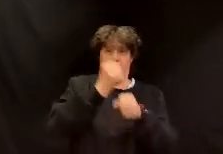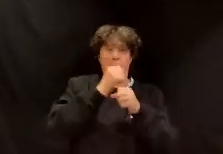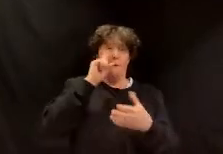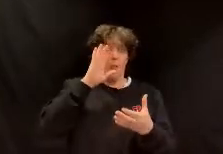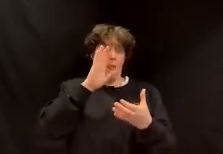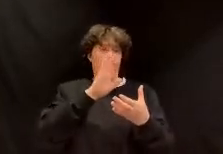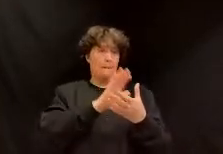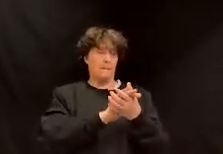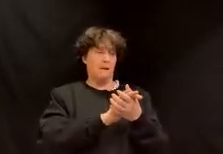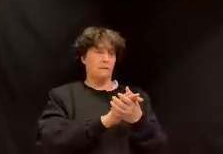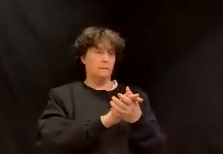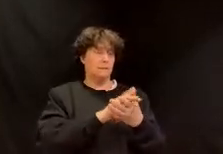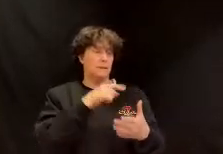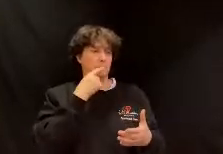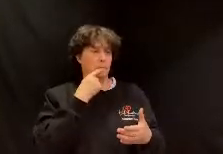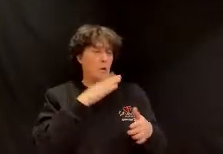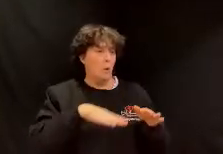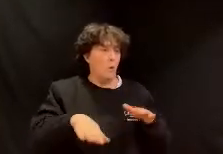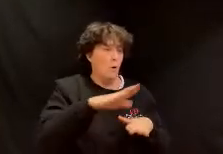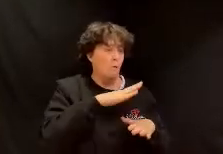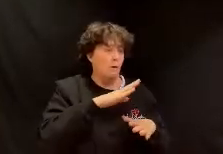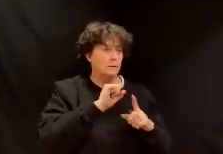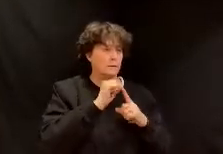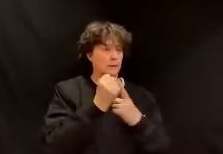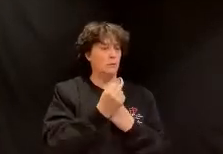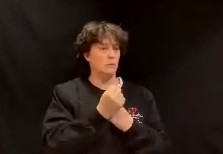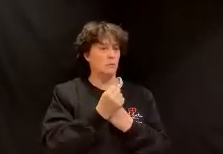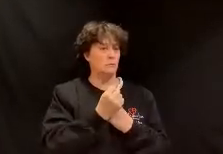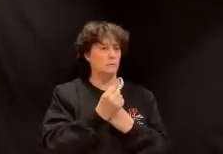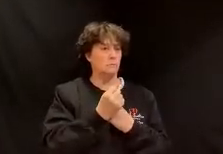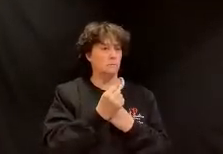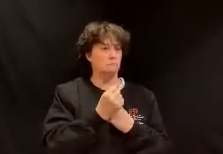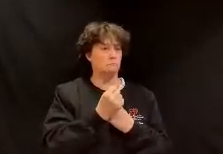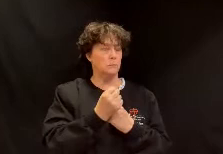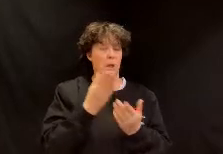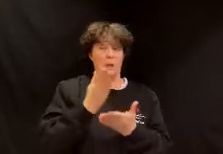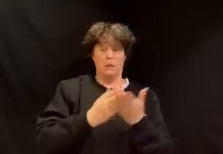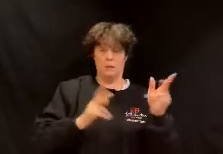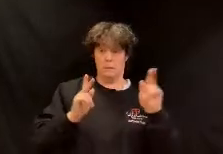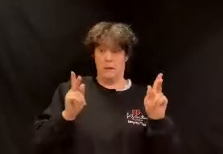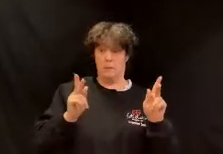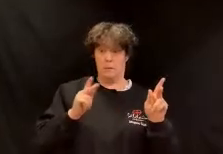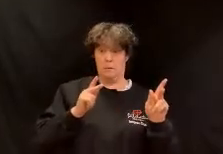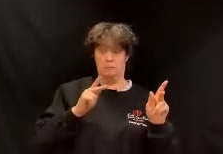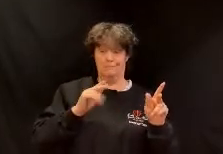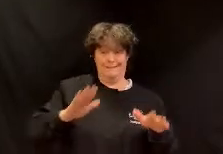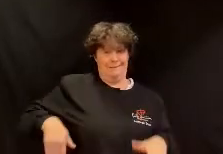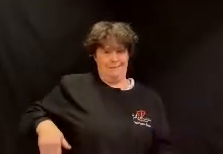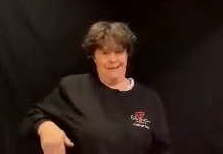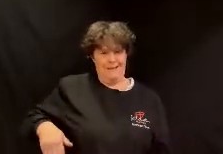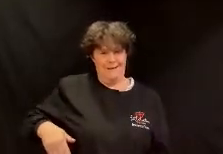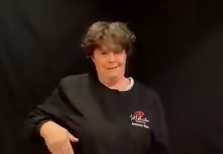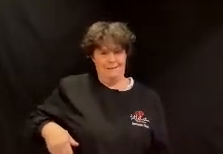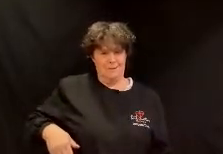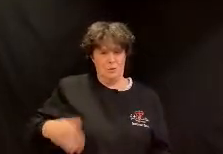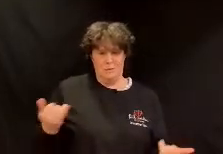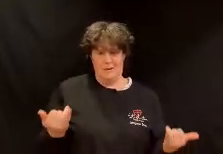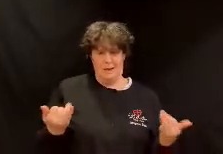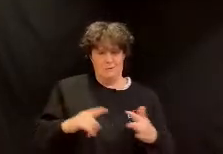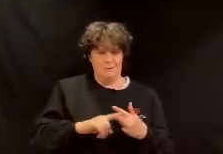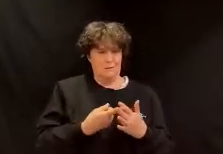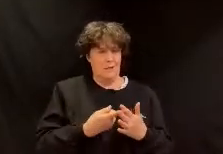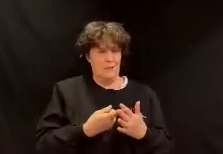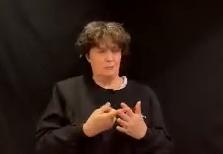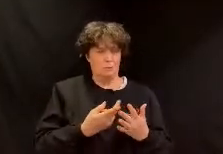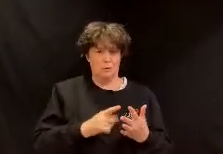over situations. And there's some people in this room that you've not done that for a while, and it's time to reactivate your faith. It's